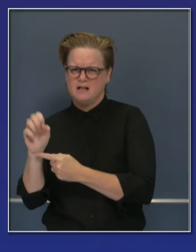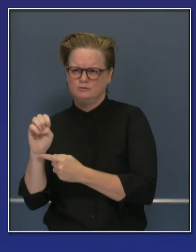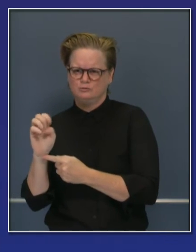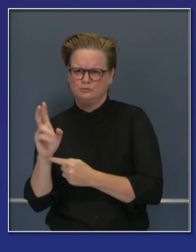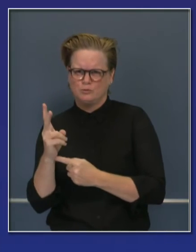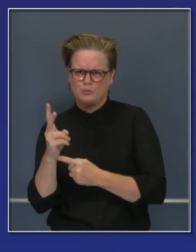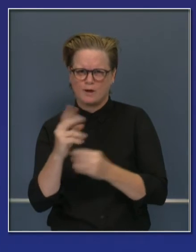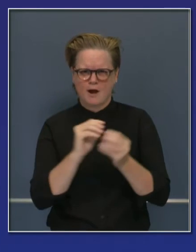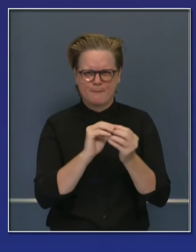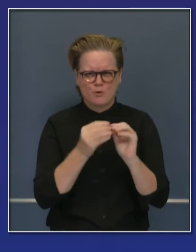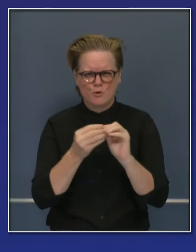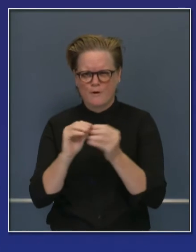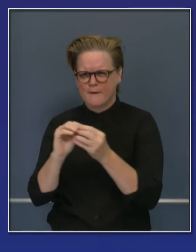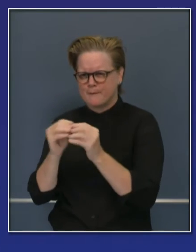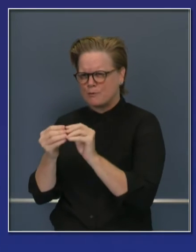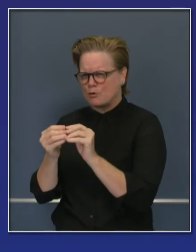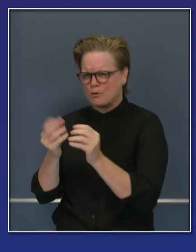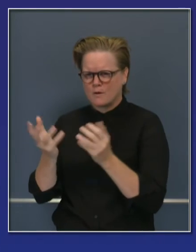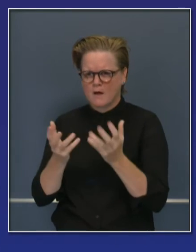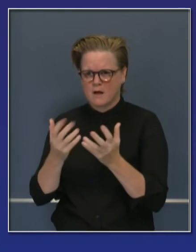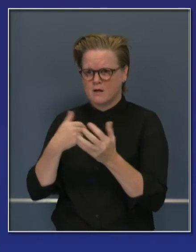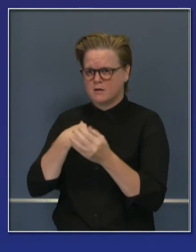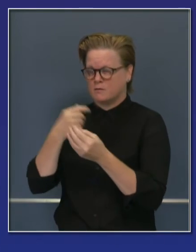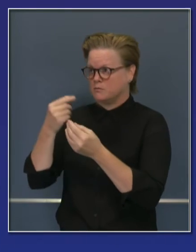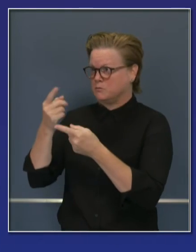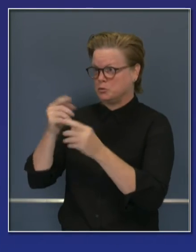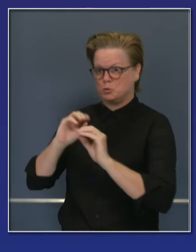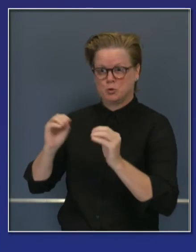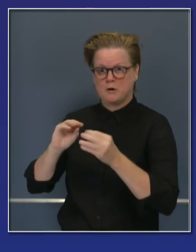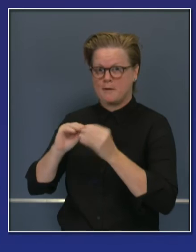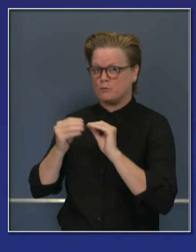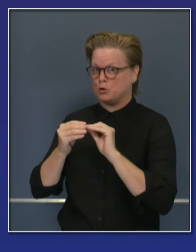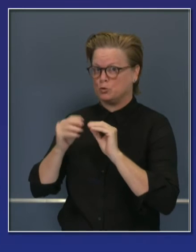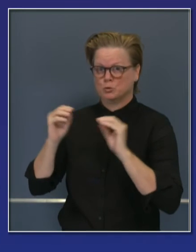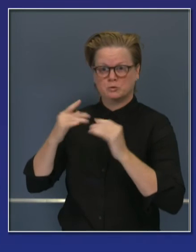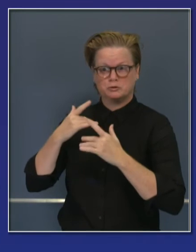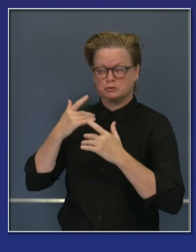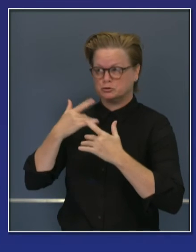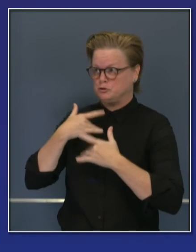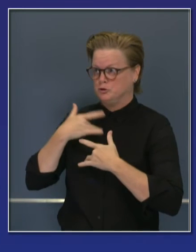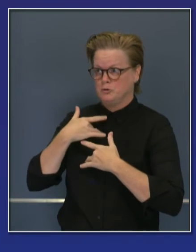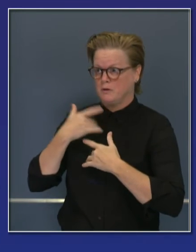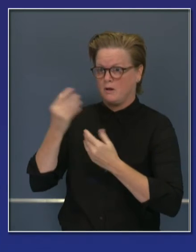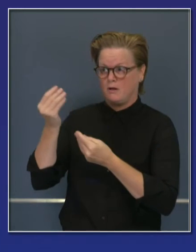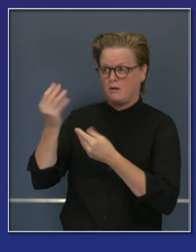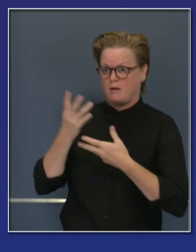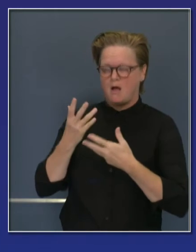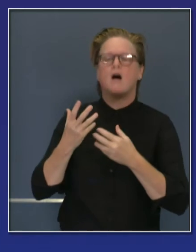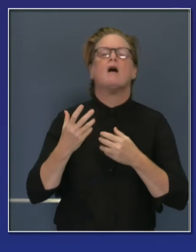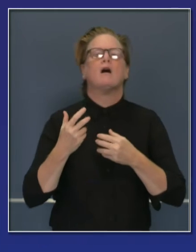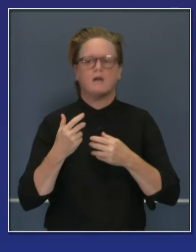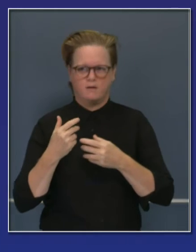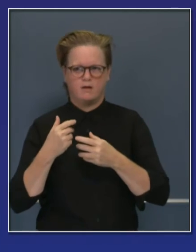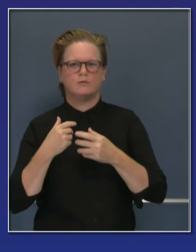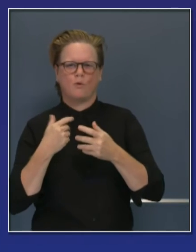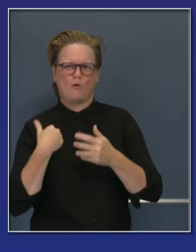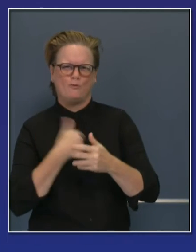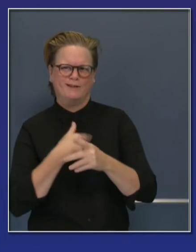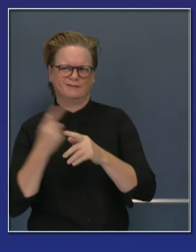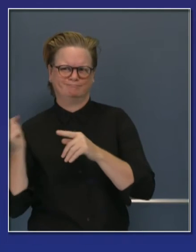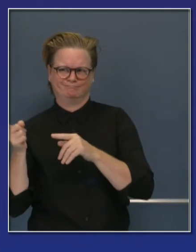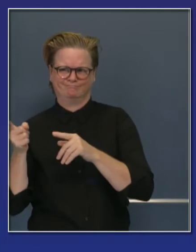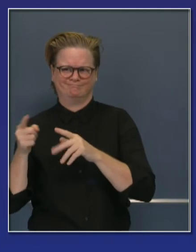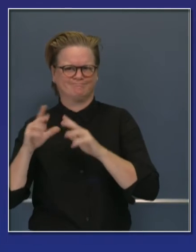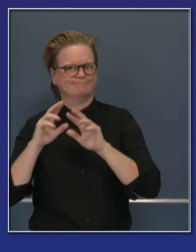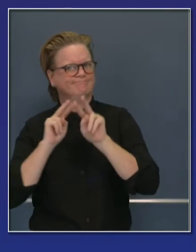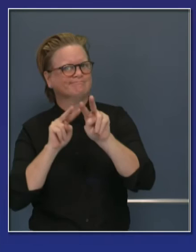no concerns so far. They are looking forward to getting and being able to access the phase 3 data